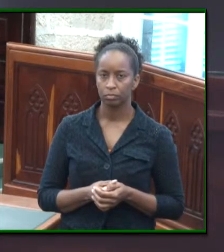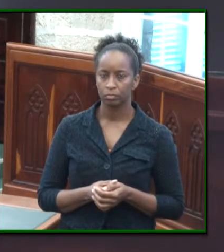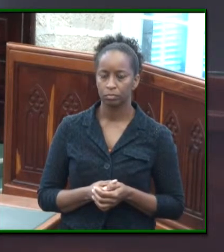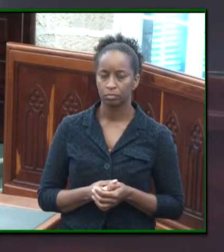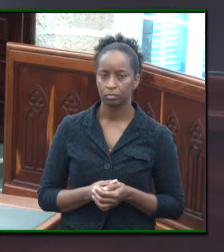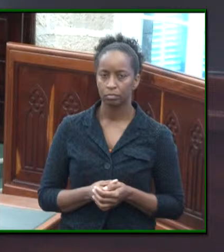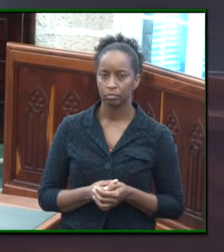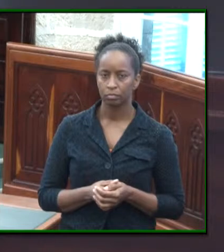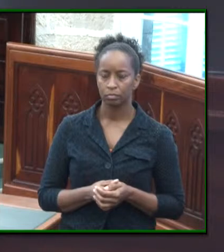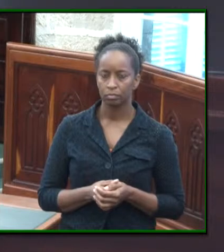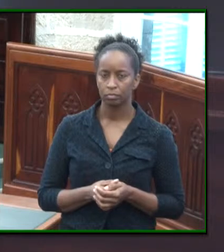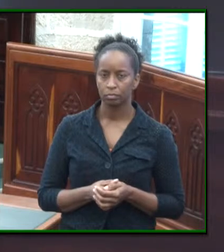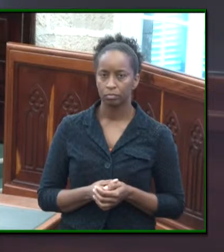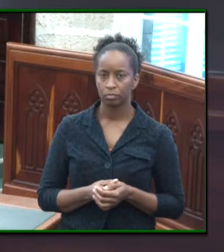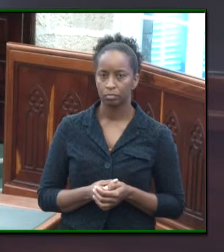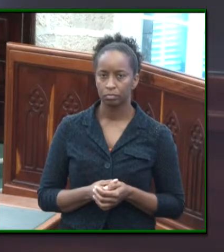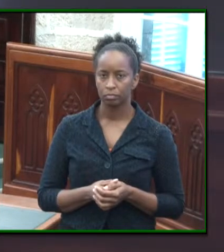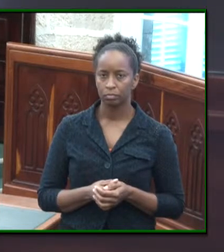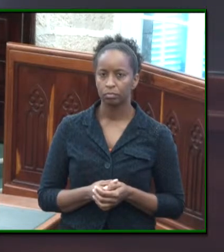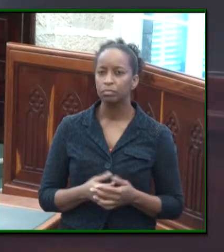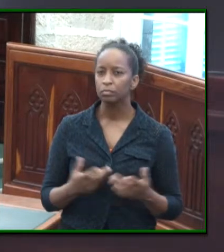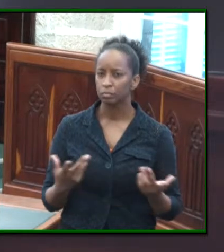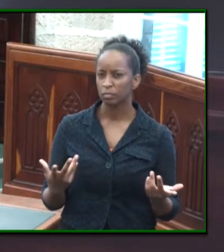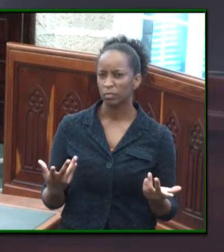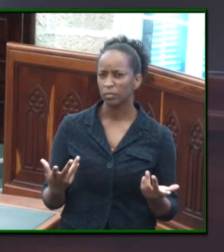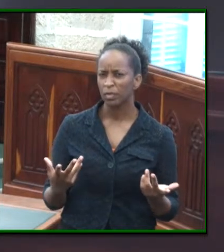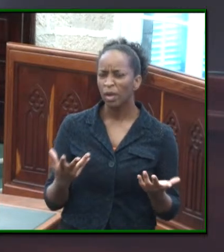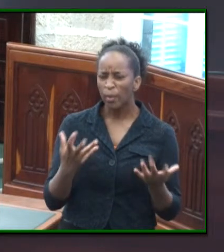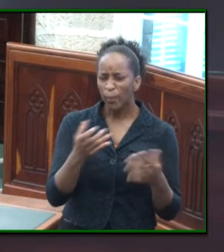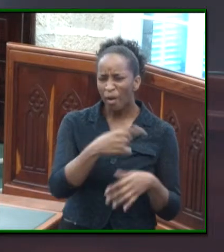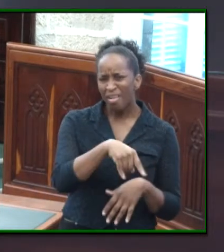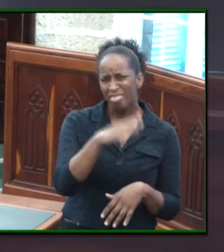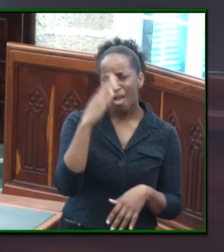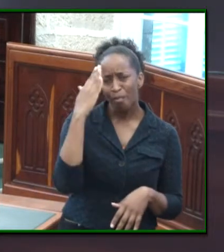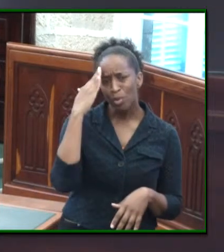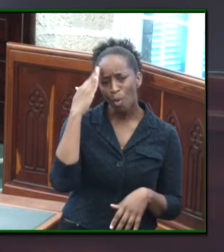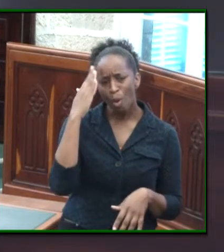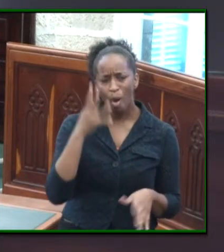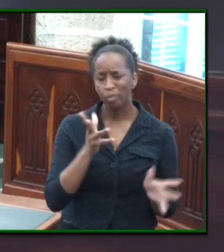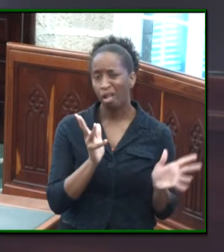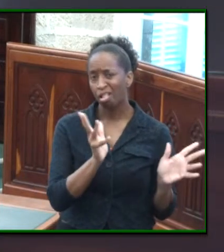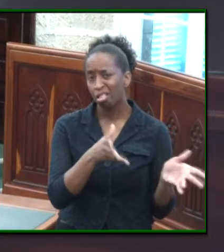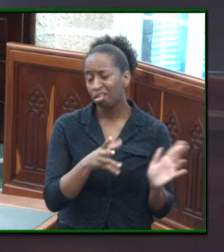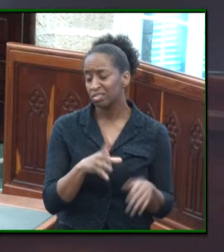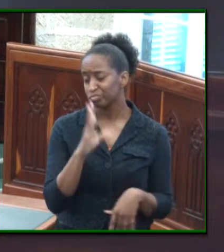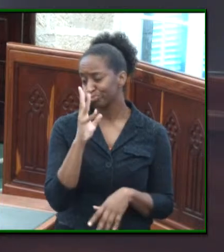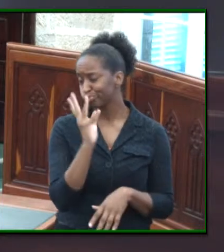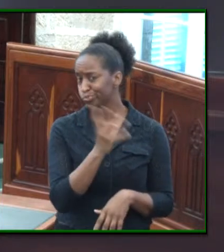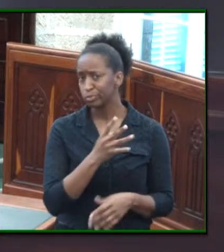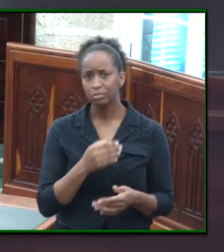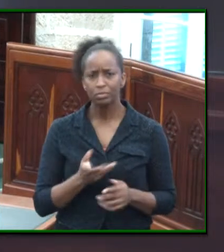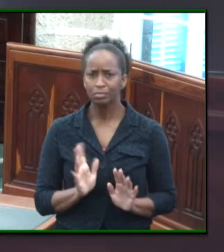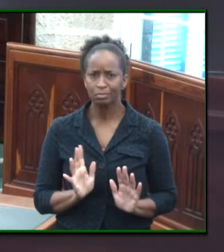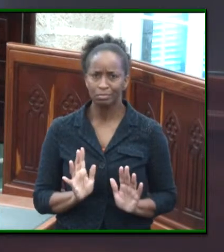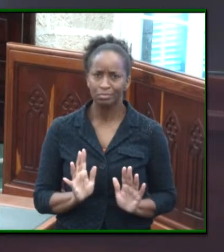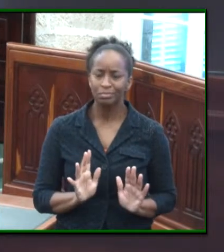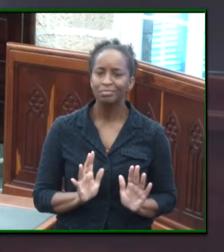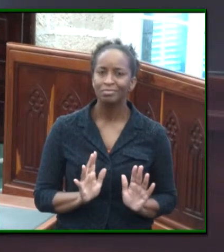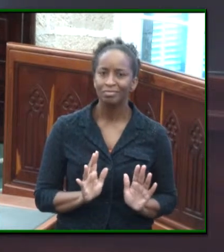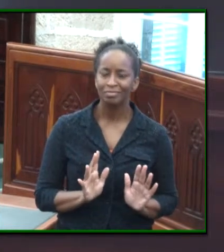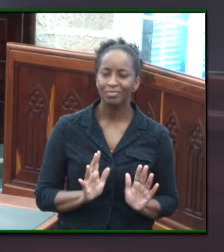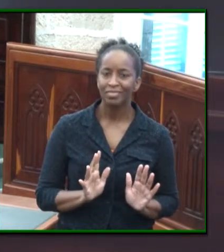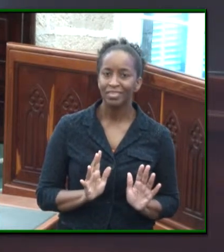we are not leaving them out there on their own, that we have an interest in what is occurring in terms